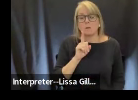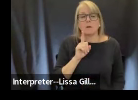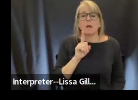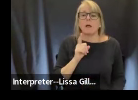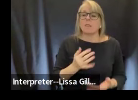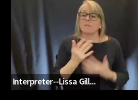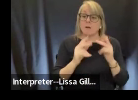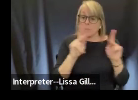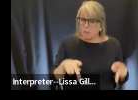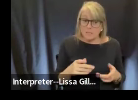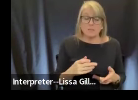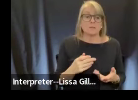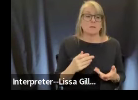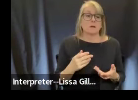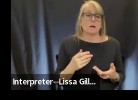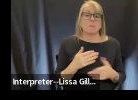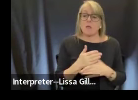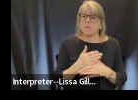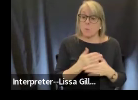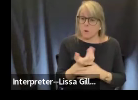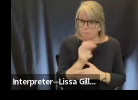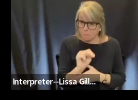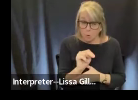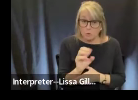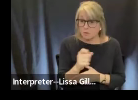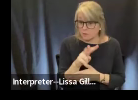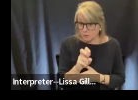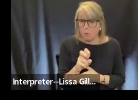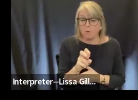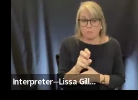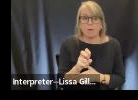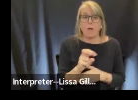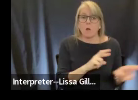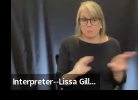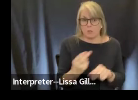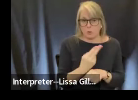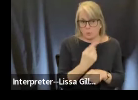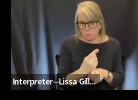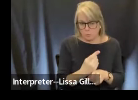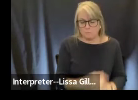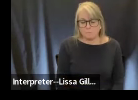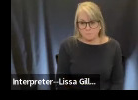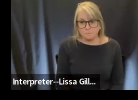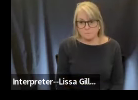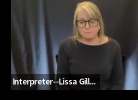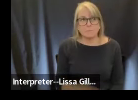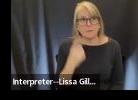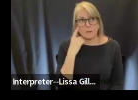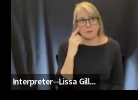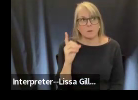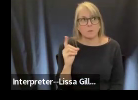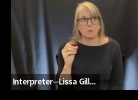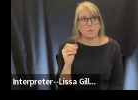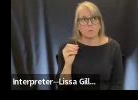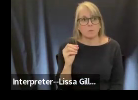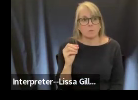or wood-burning stoves are ready to be used appropriately. And then I think one other